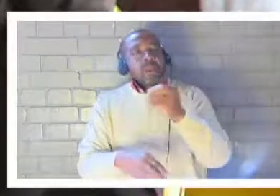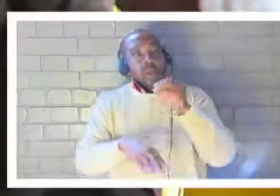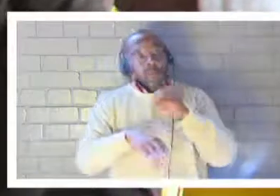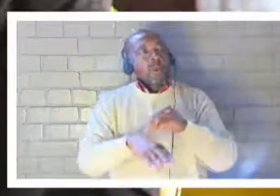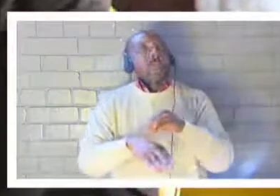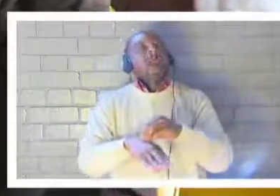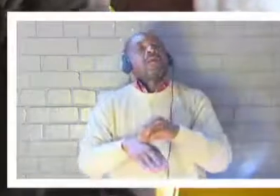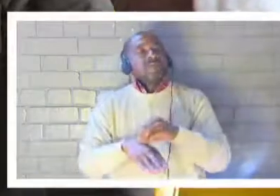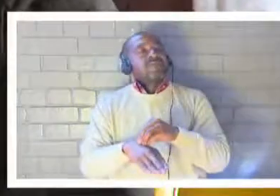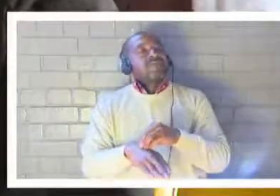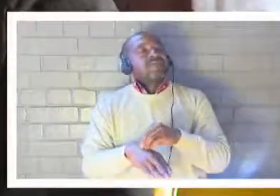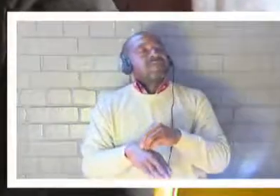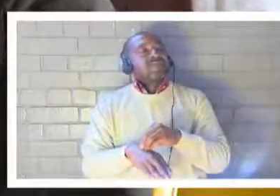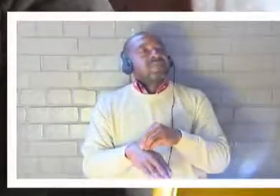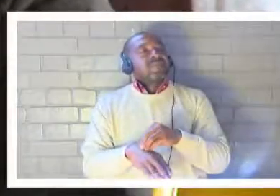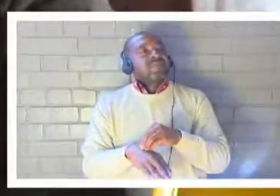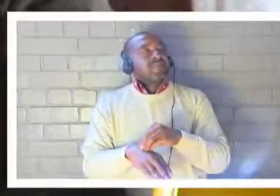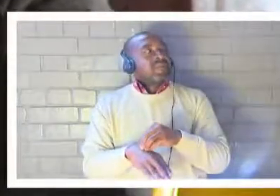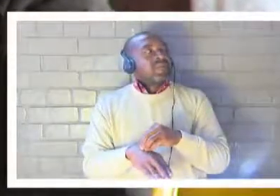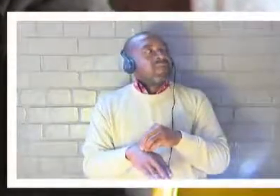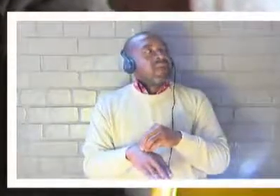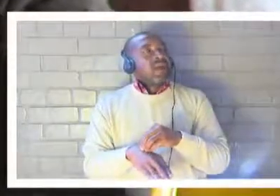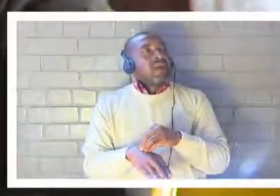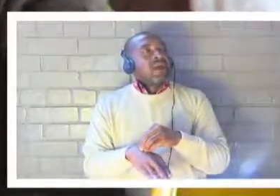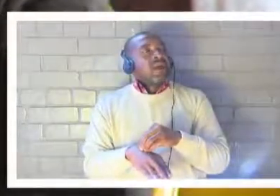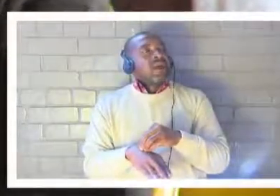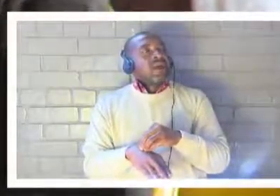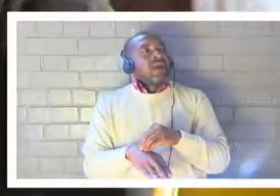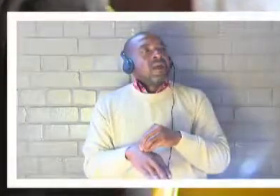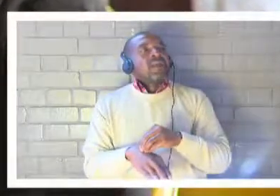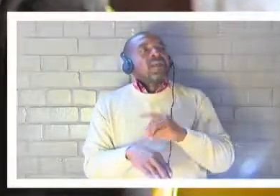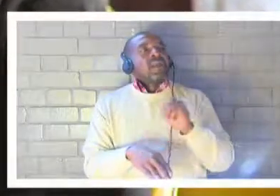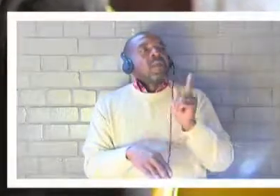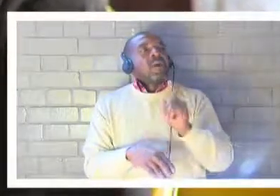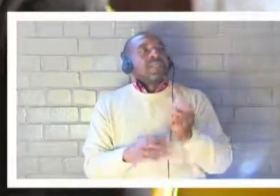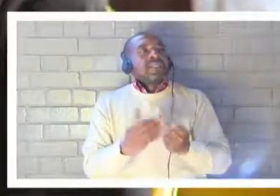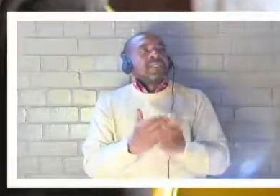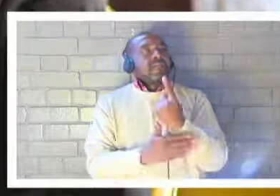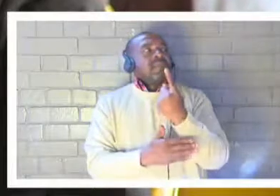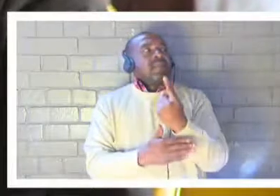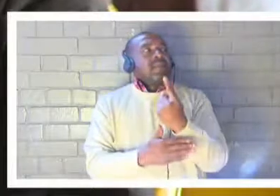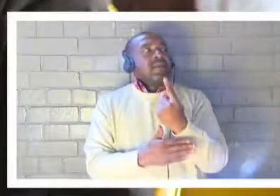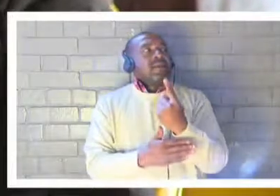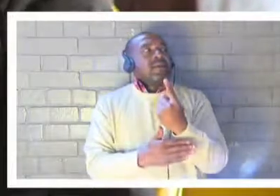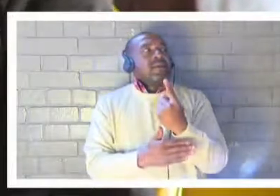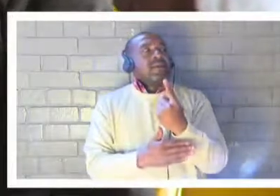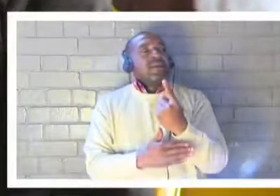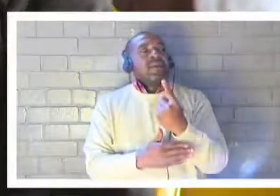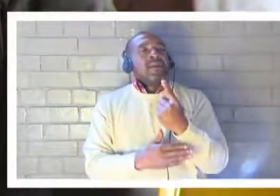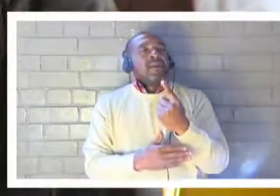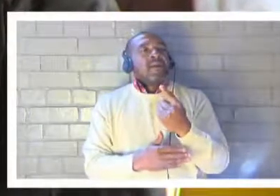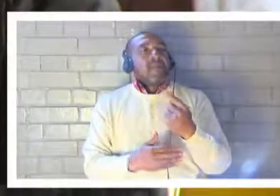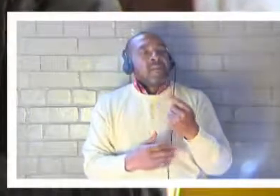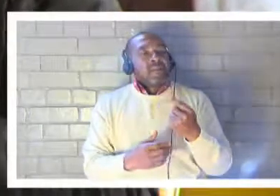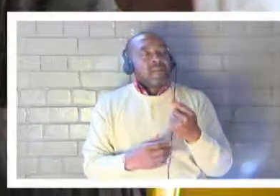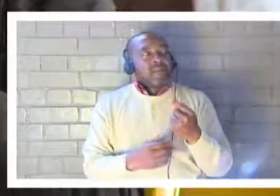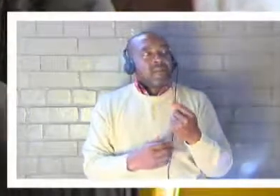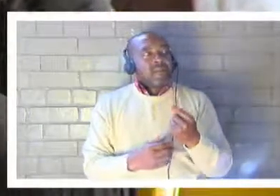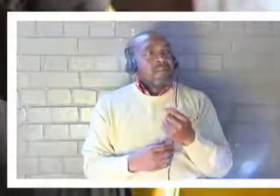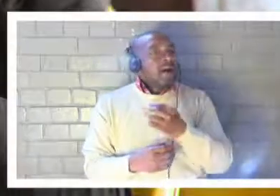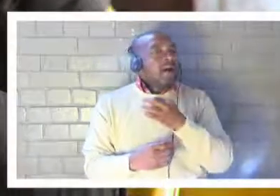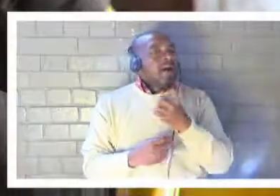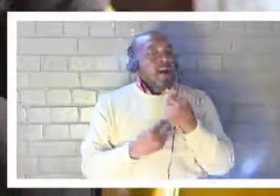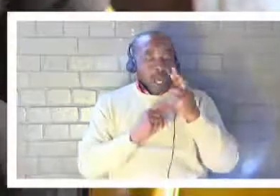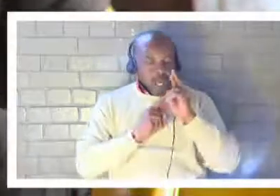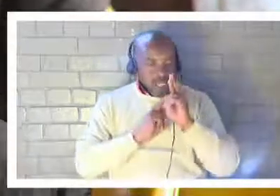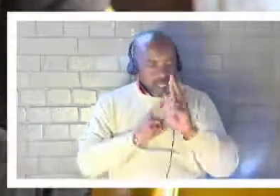the extent even of appointing the contractors. If there are some minor maintenance that they are beyond the